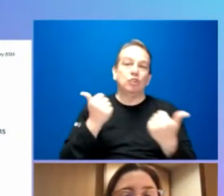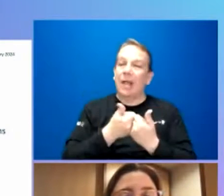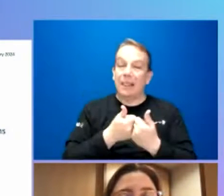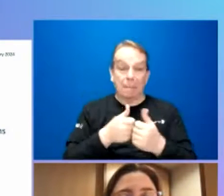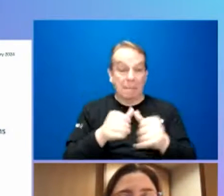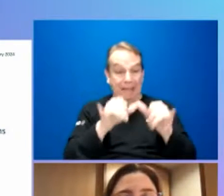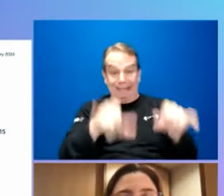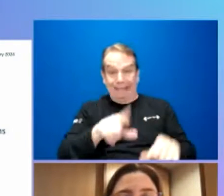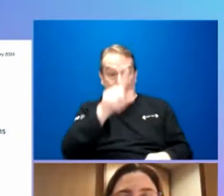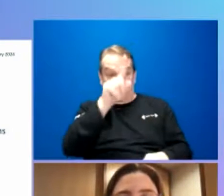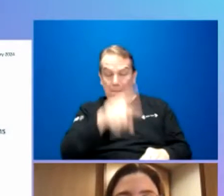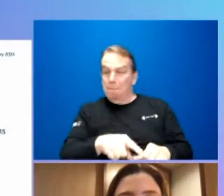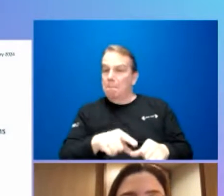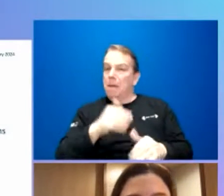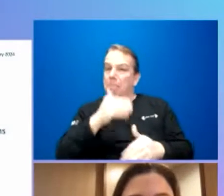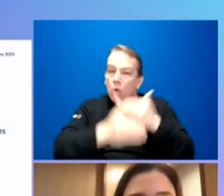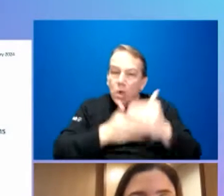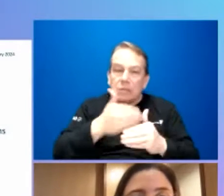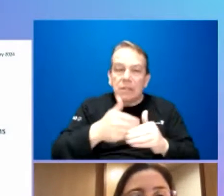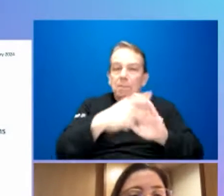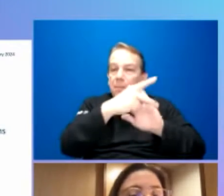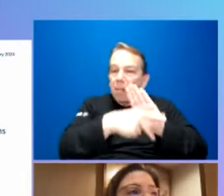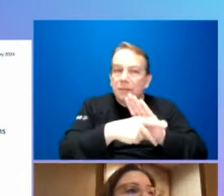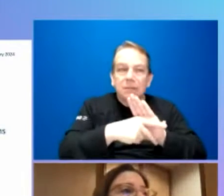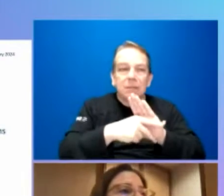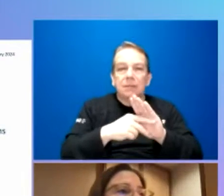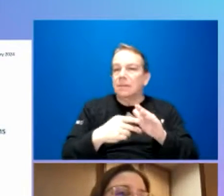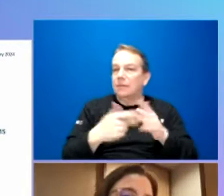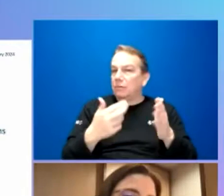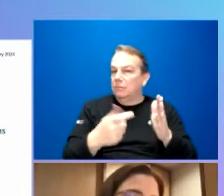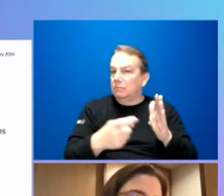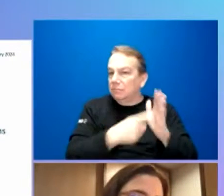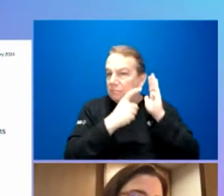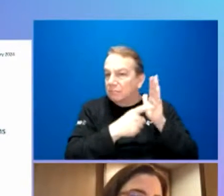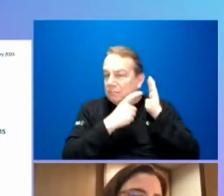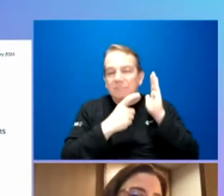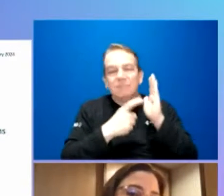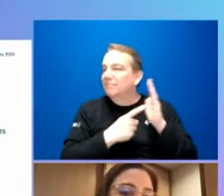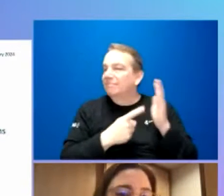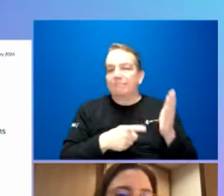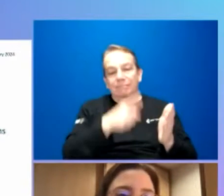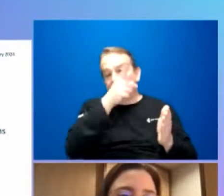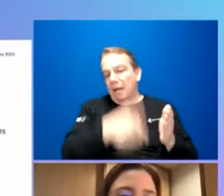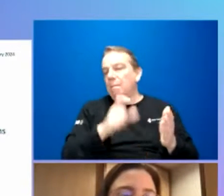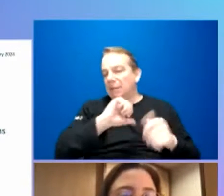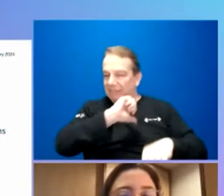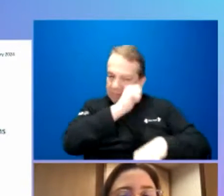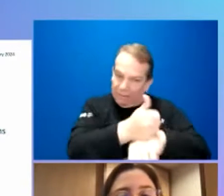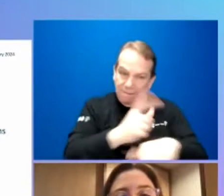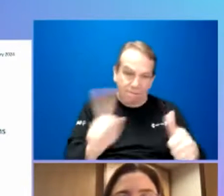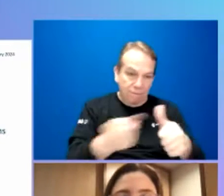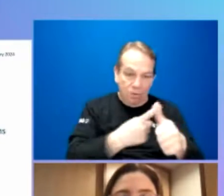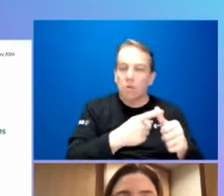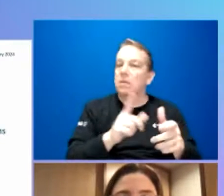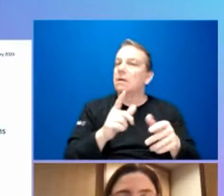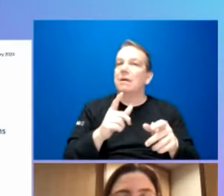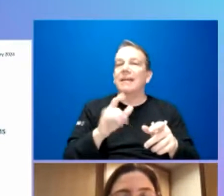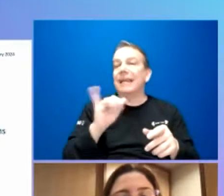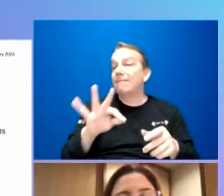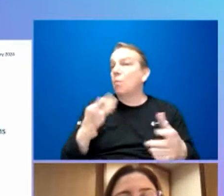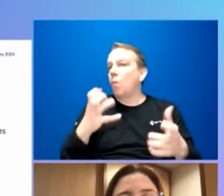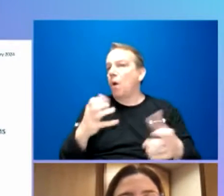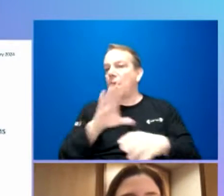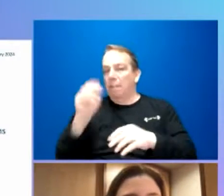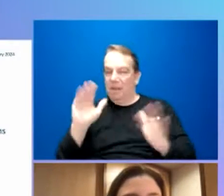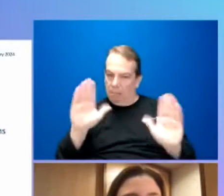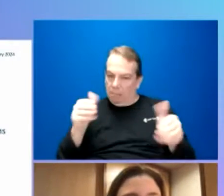there, you really have to establish things on your own or drive parts of the organization to move forward so that you can then go along